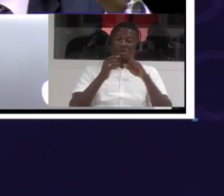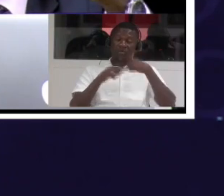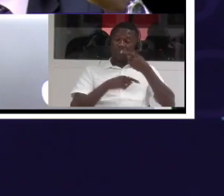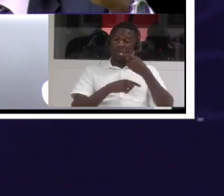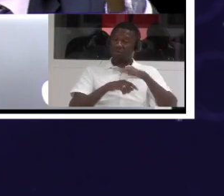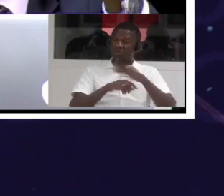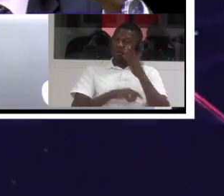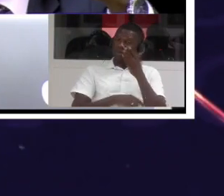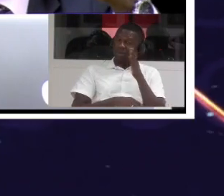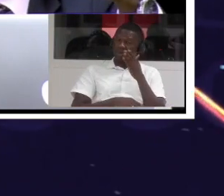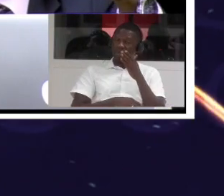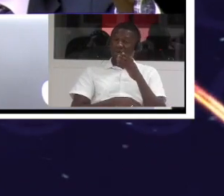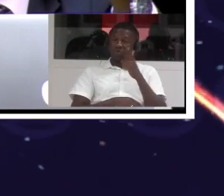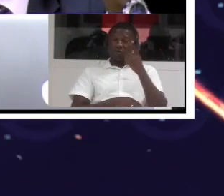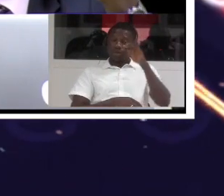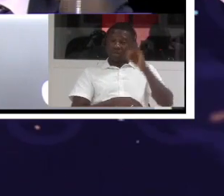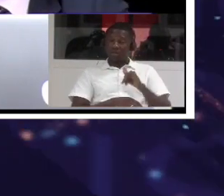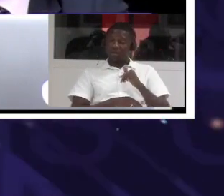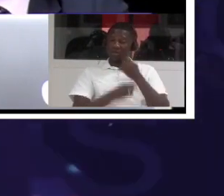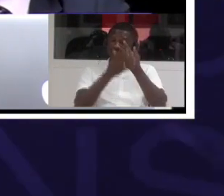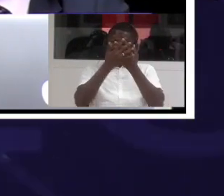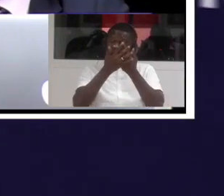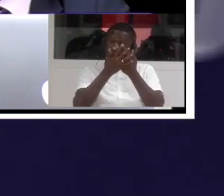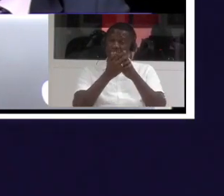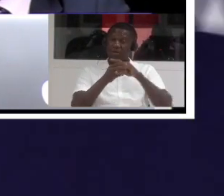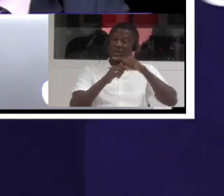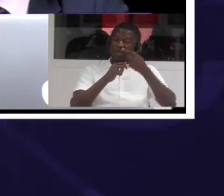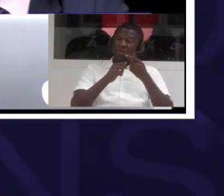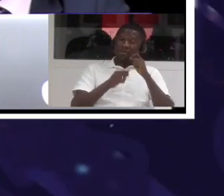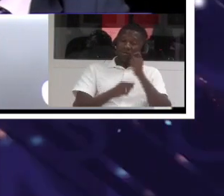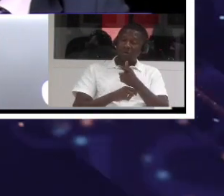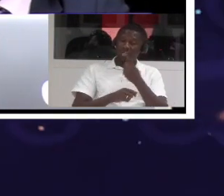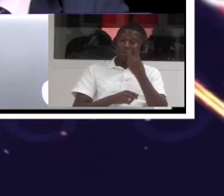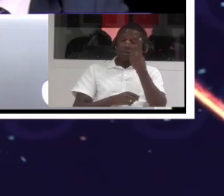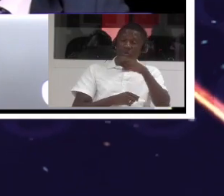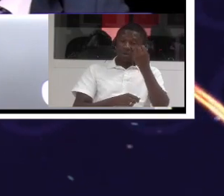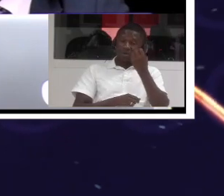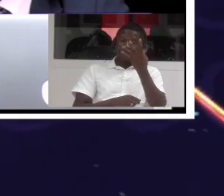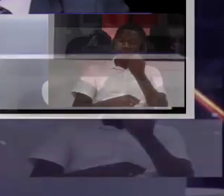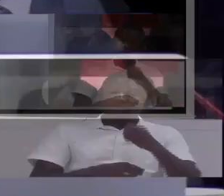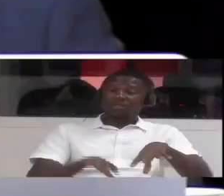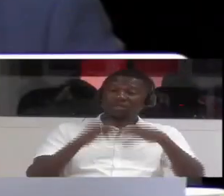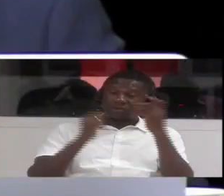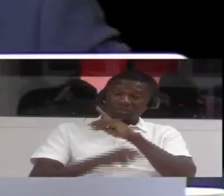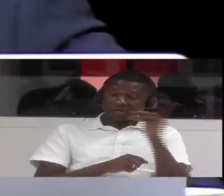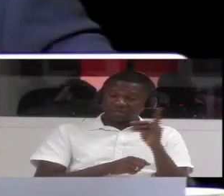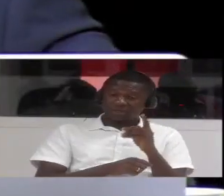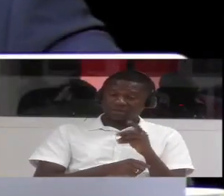for at most 1 year imprisonment and a fine of $250,000. Very